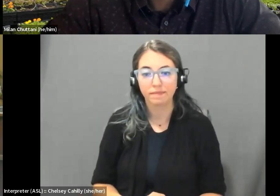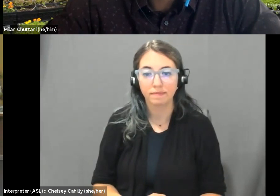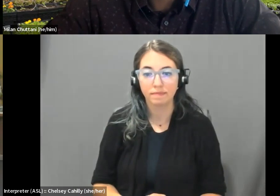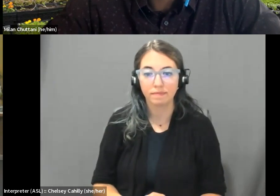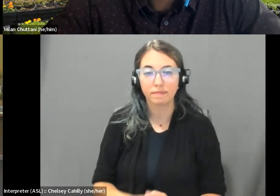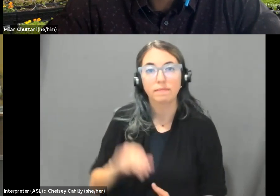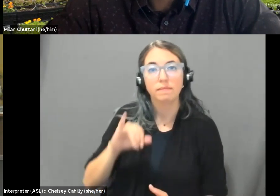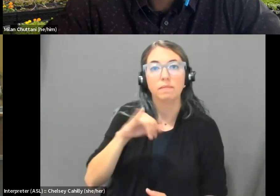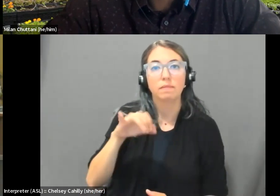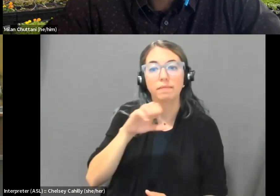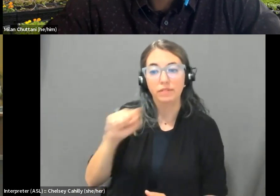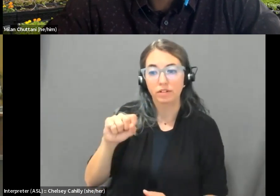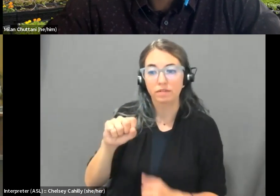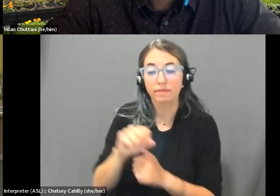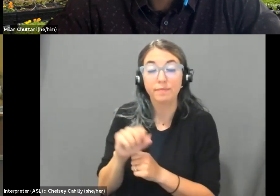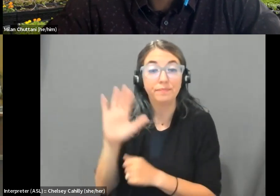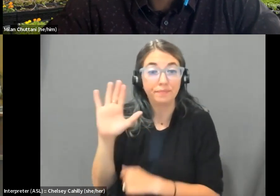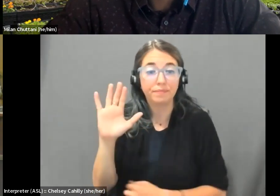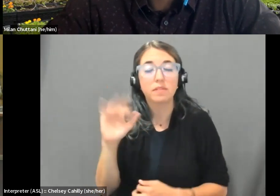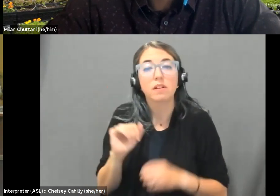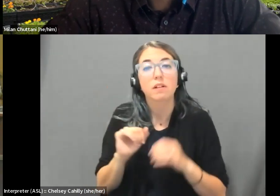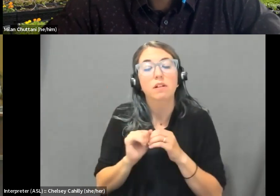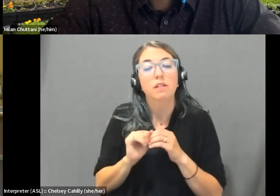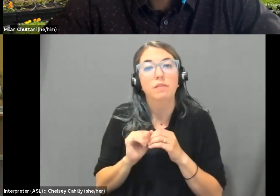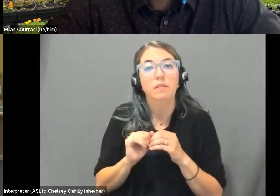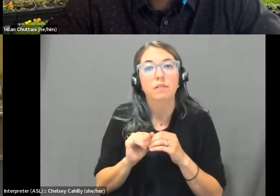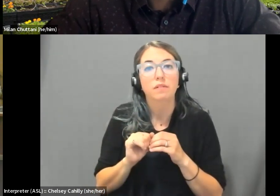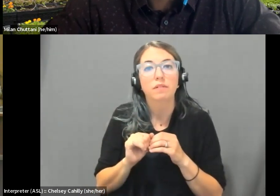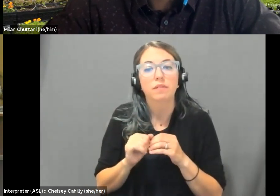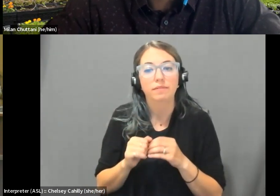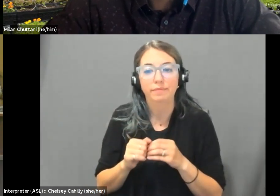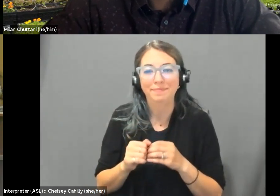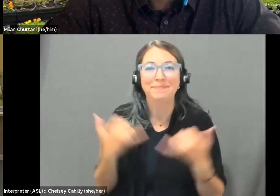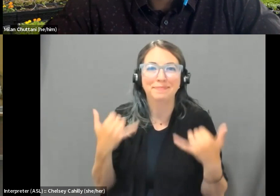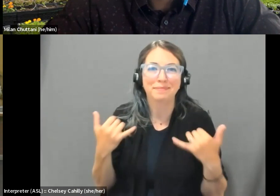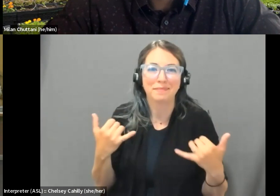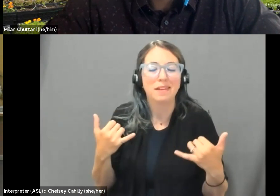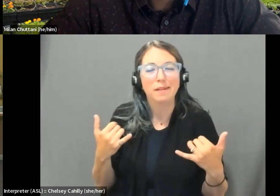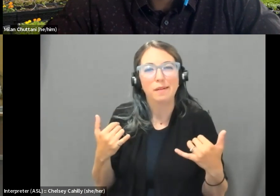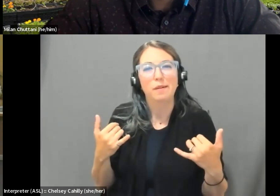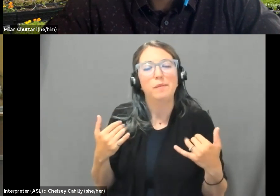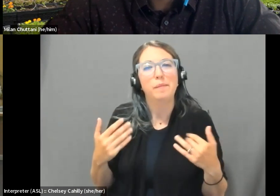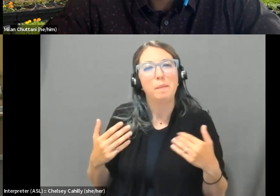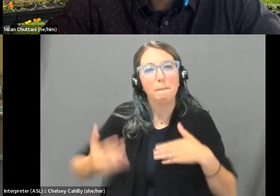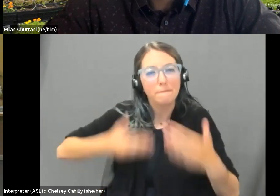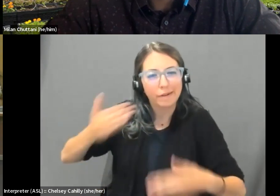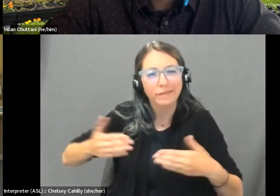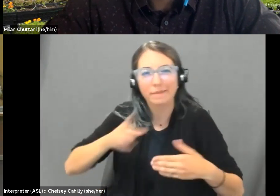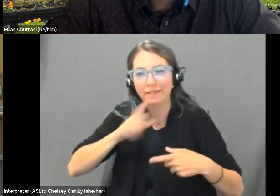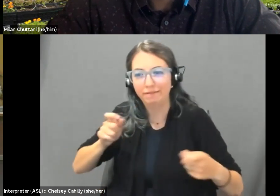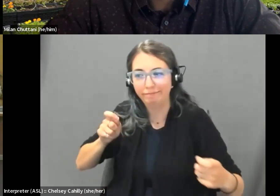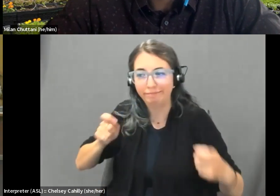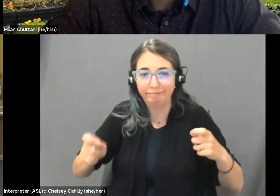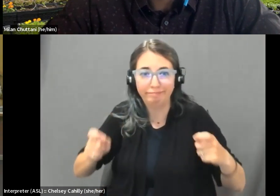I'll just say that we are trying to create an iterative process and include people with